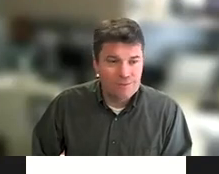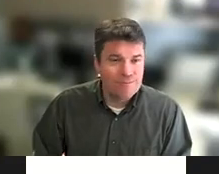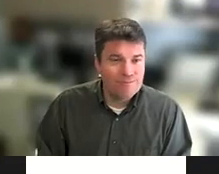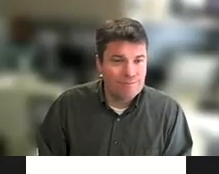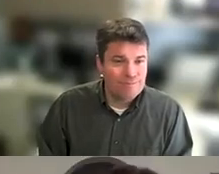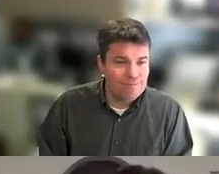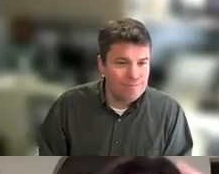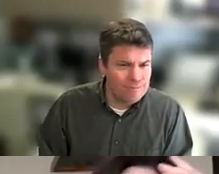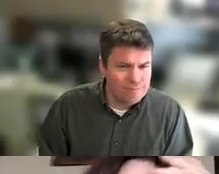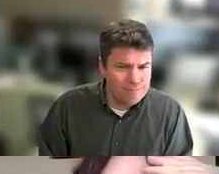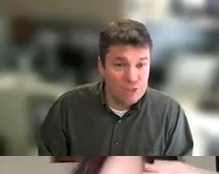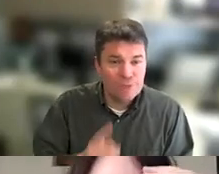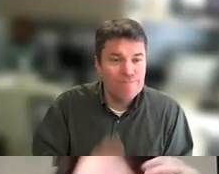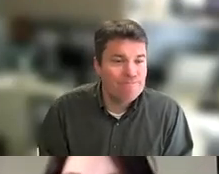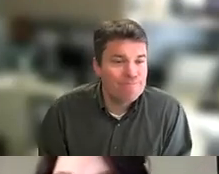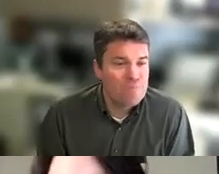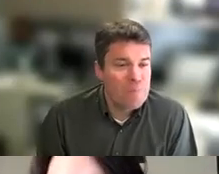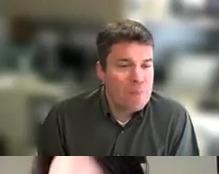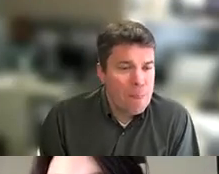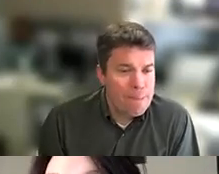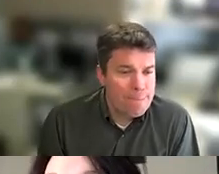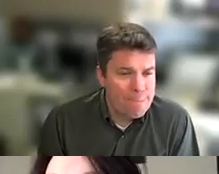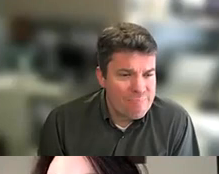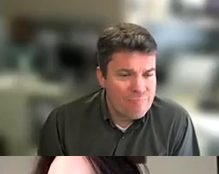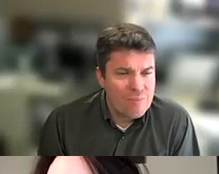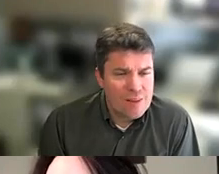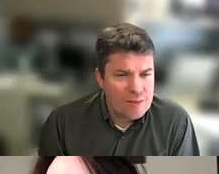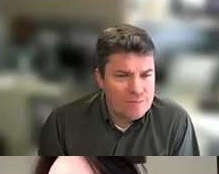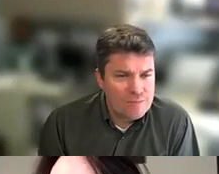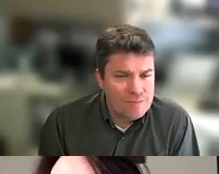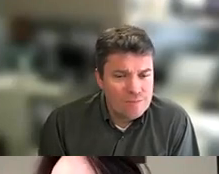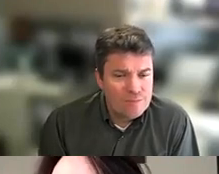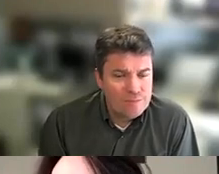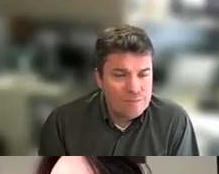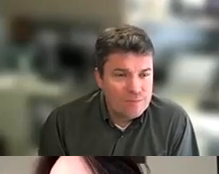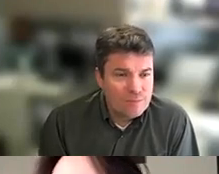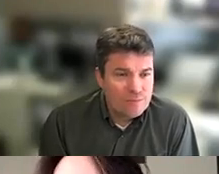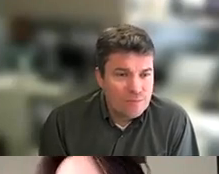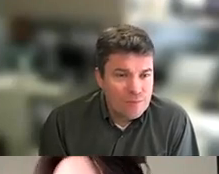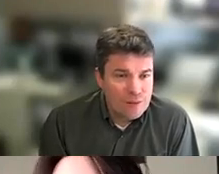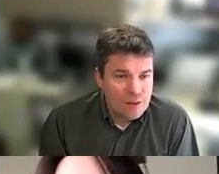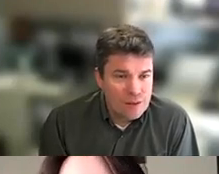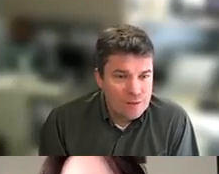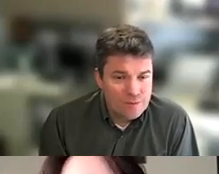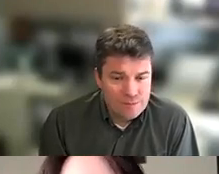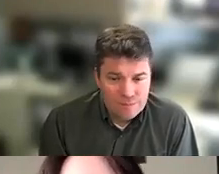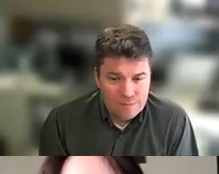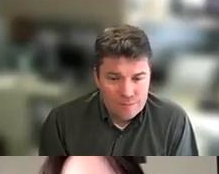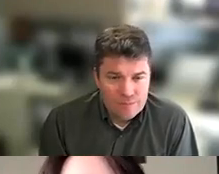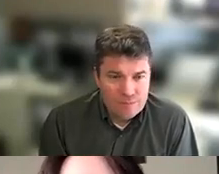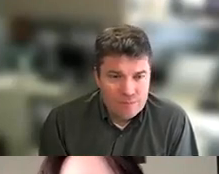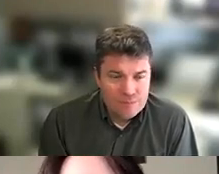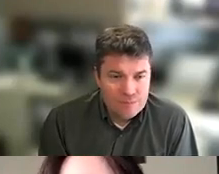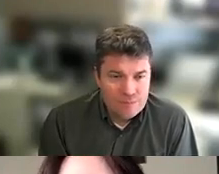I have a question. Sure. So one scenario that I am thinking of